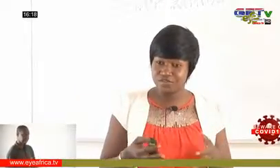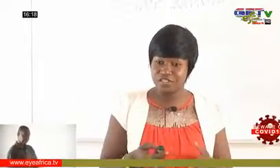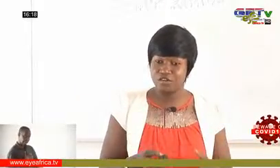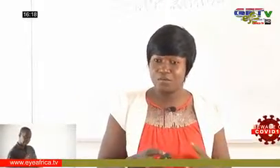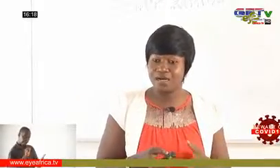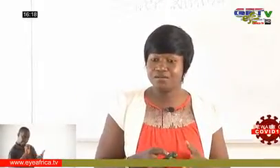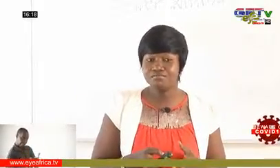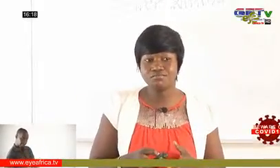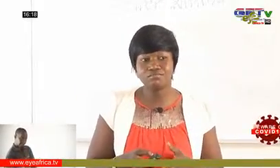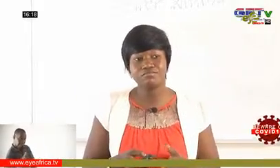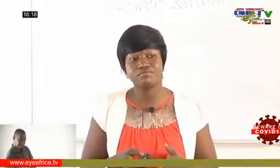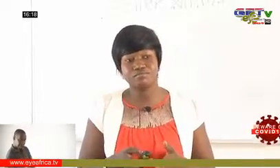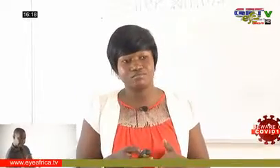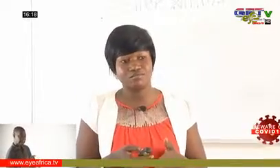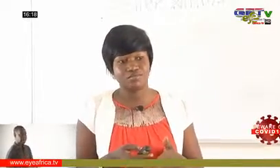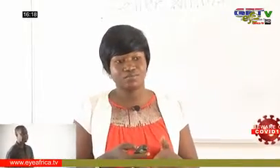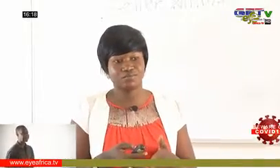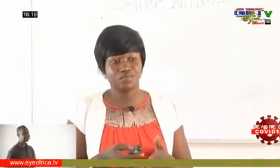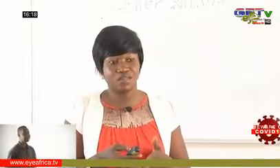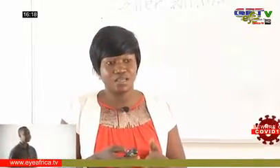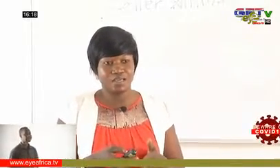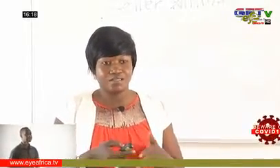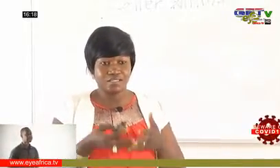"Yours faithfully, comma,